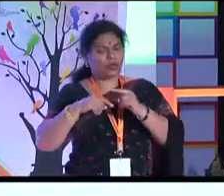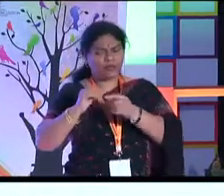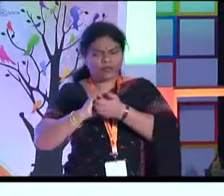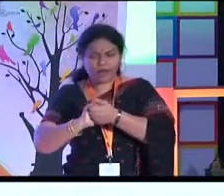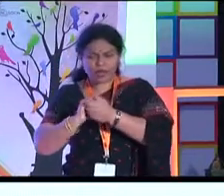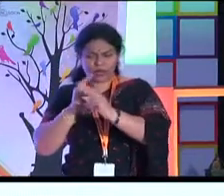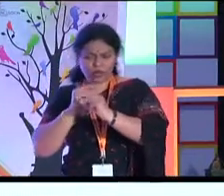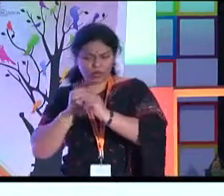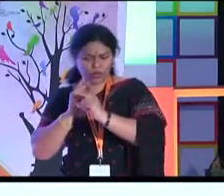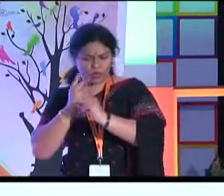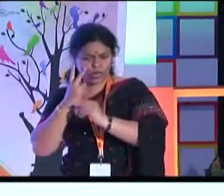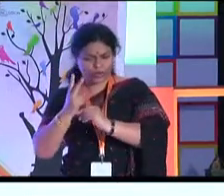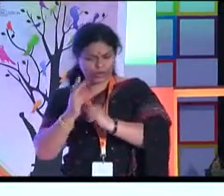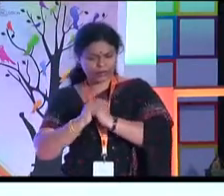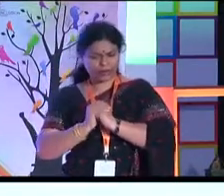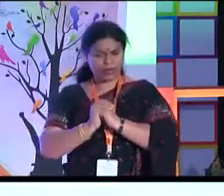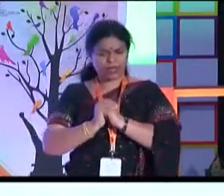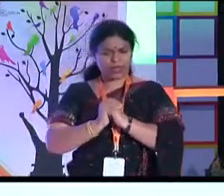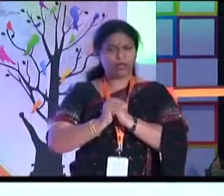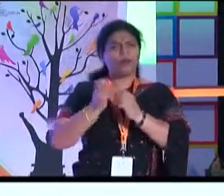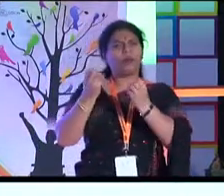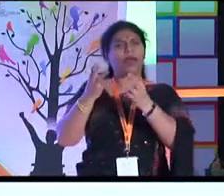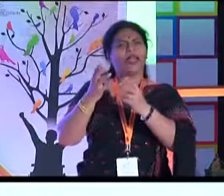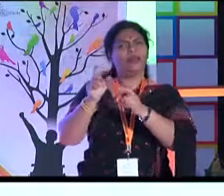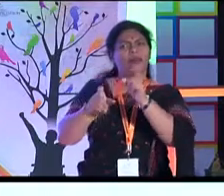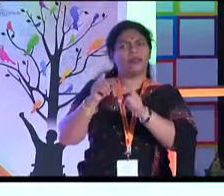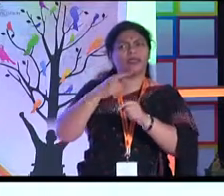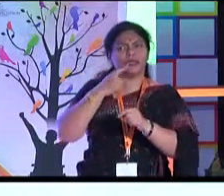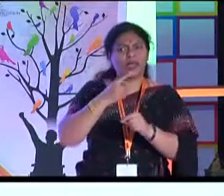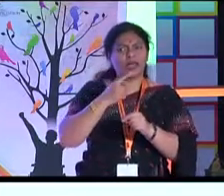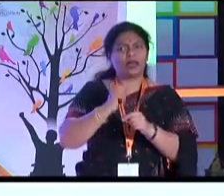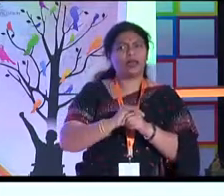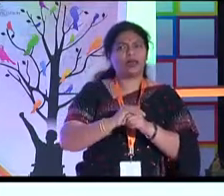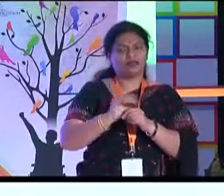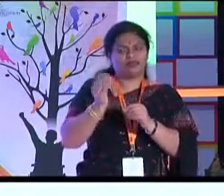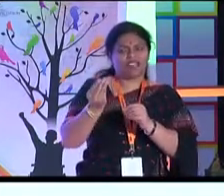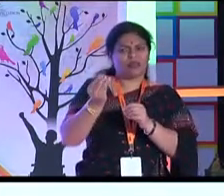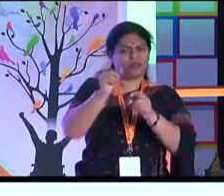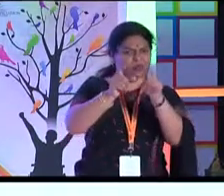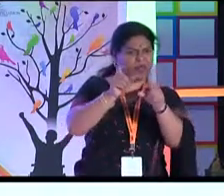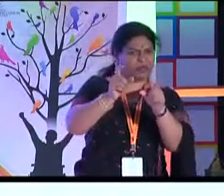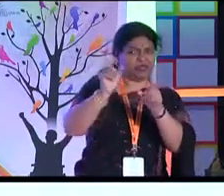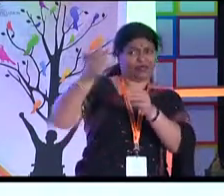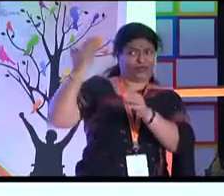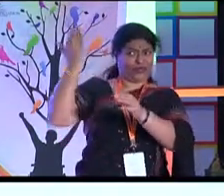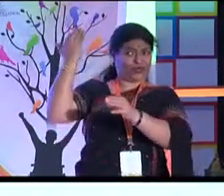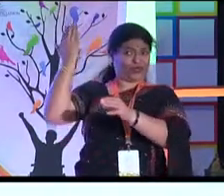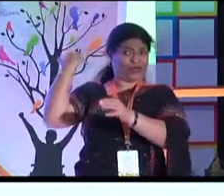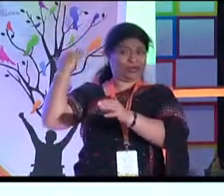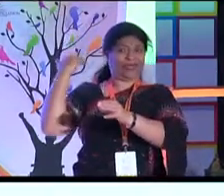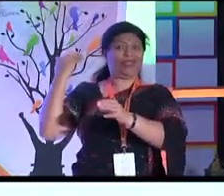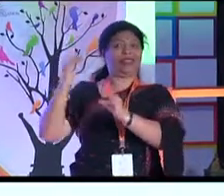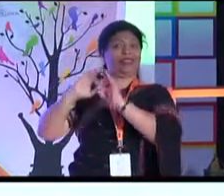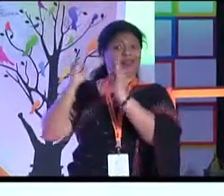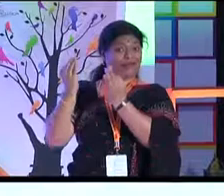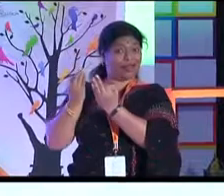friends, many of them tell me that somebody in their family, older,